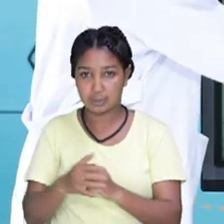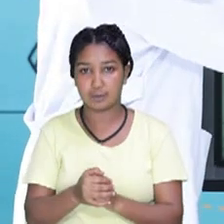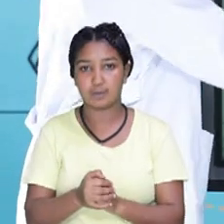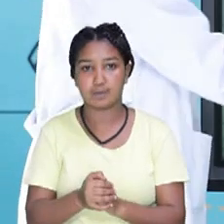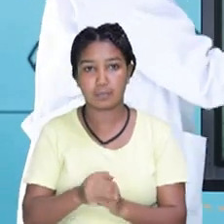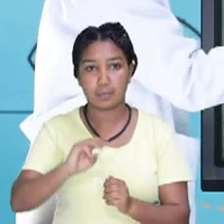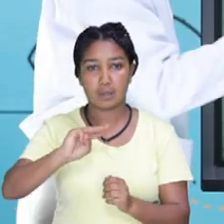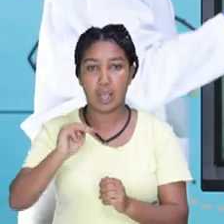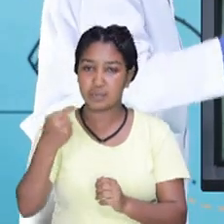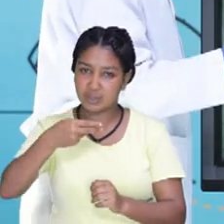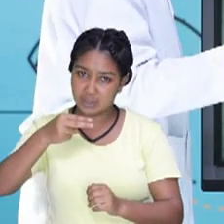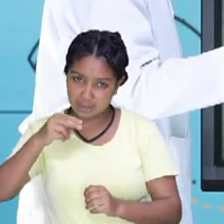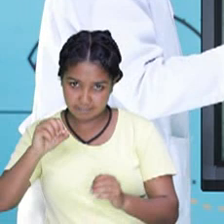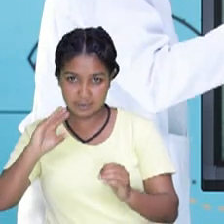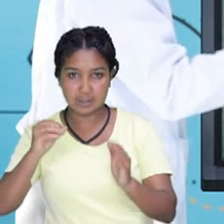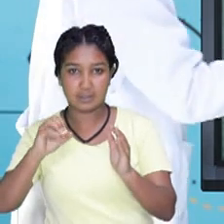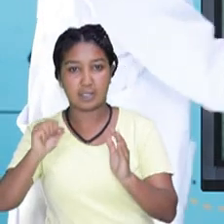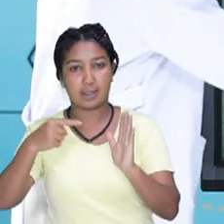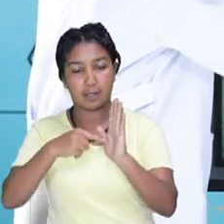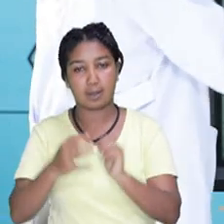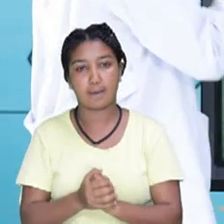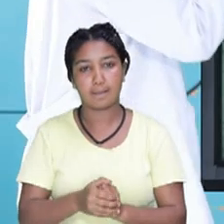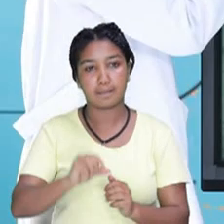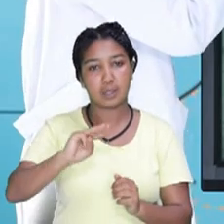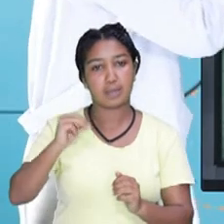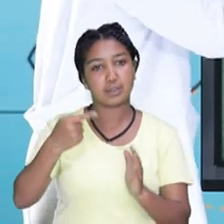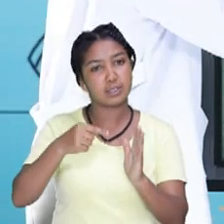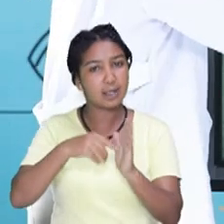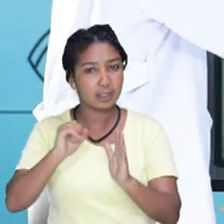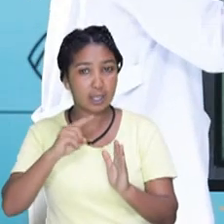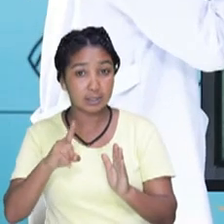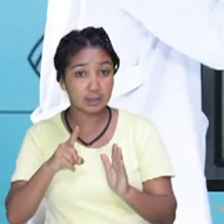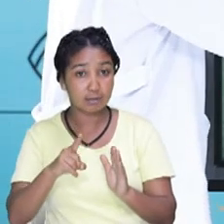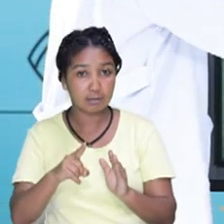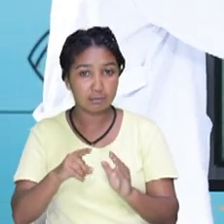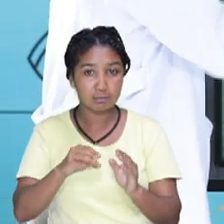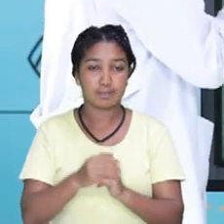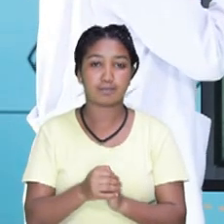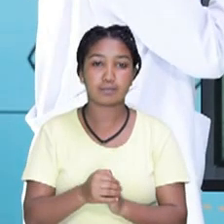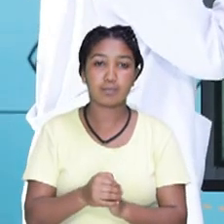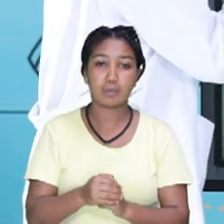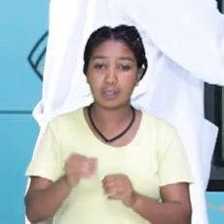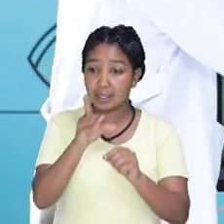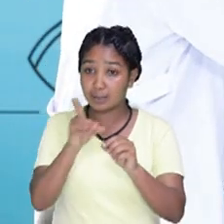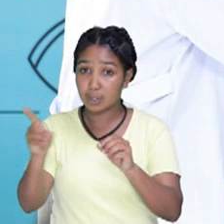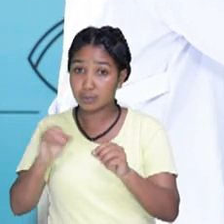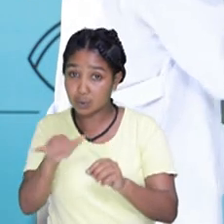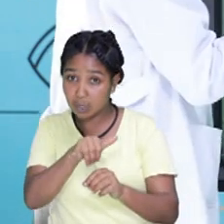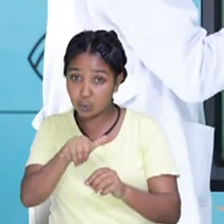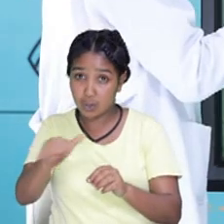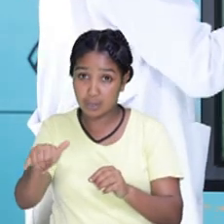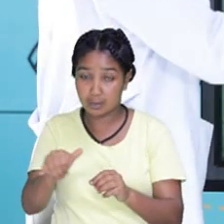Well, mg sine theta, the sine component of the force. Mg sine theta is acting along the path. The displacement is as